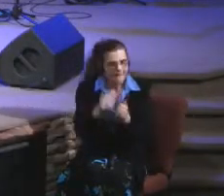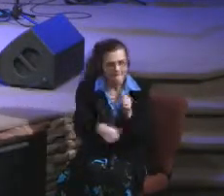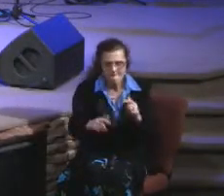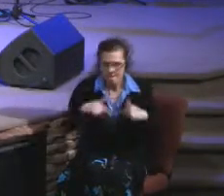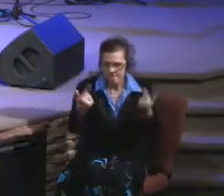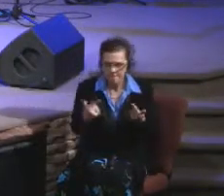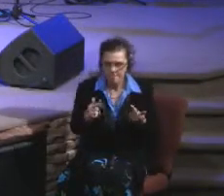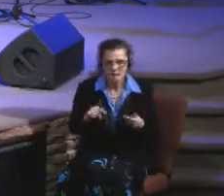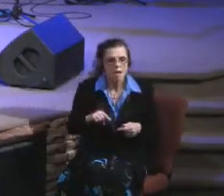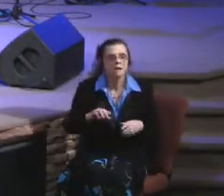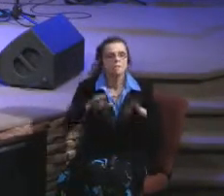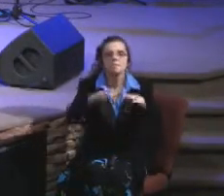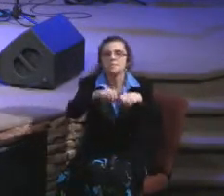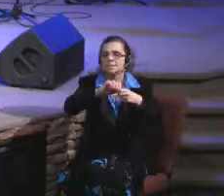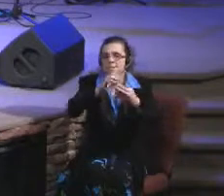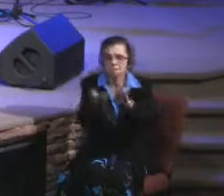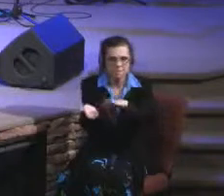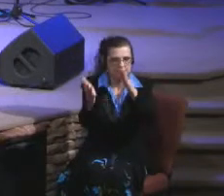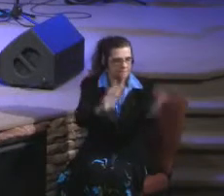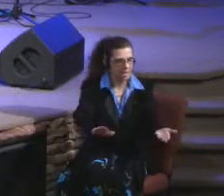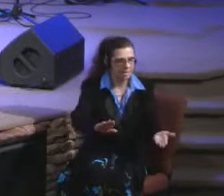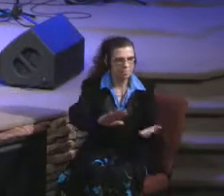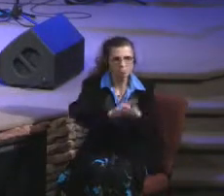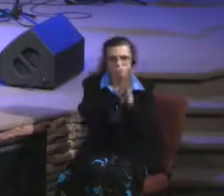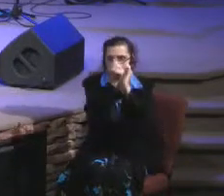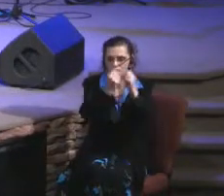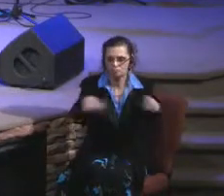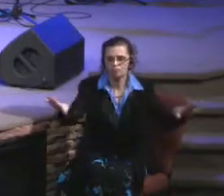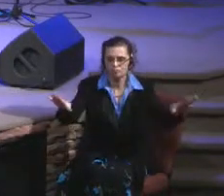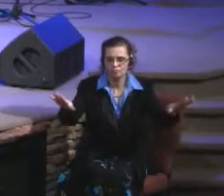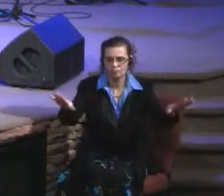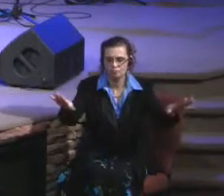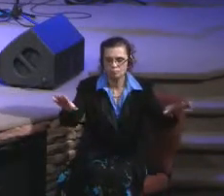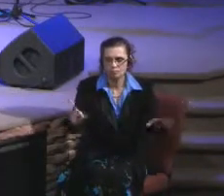thing must die. And every